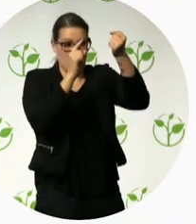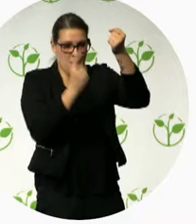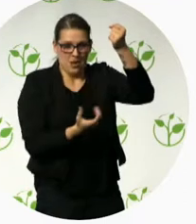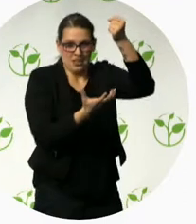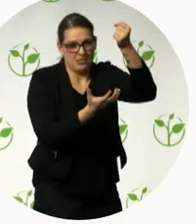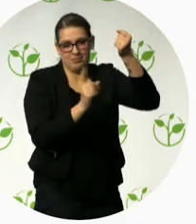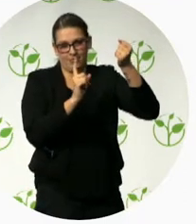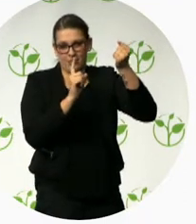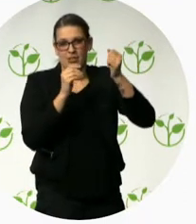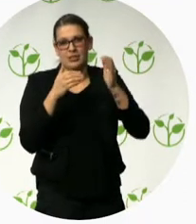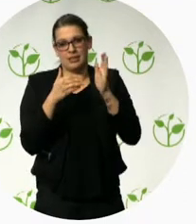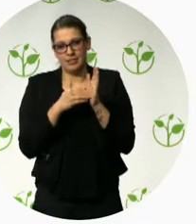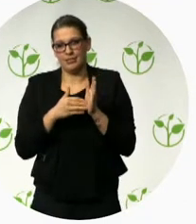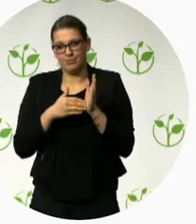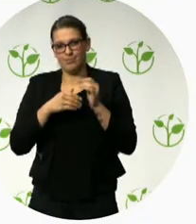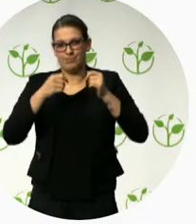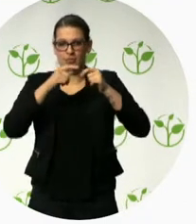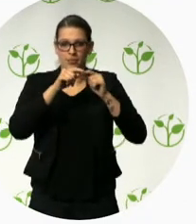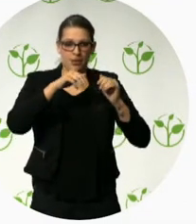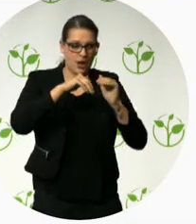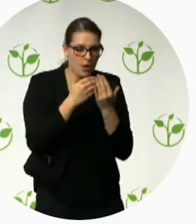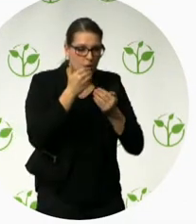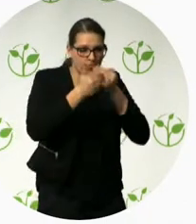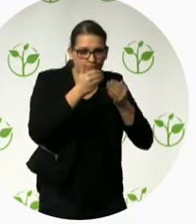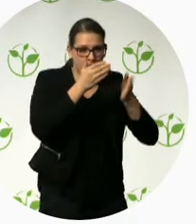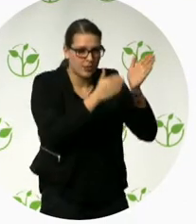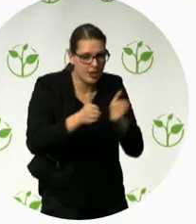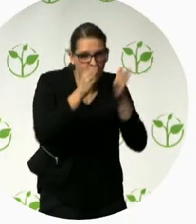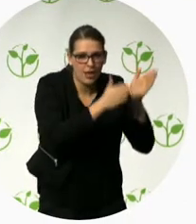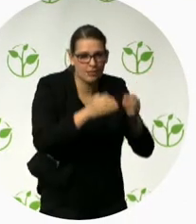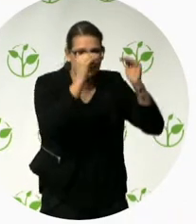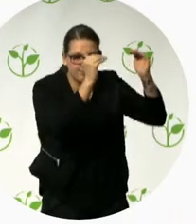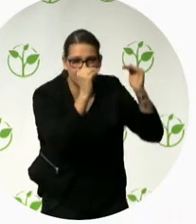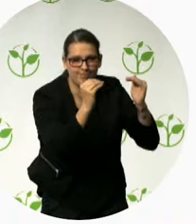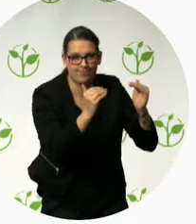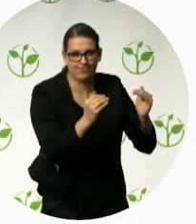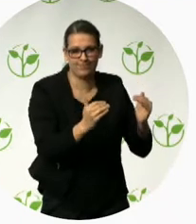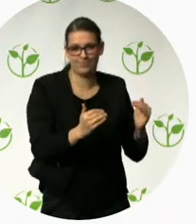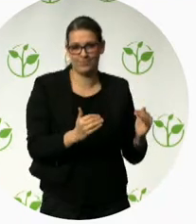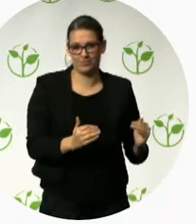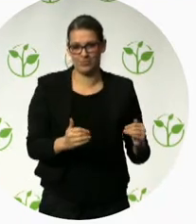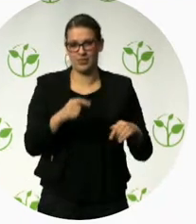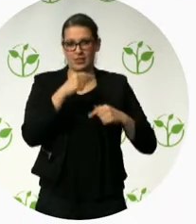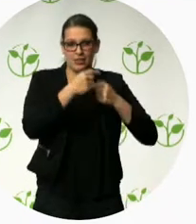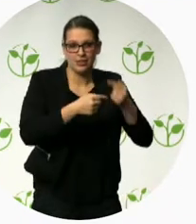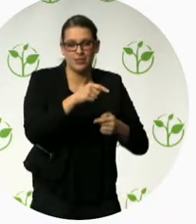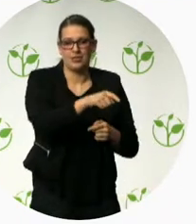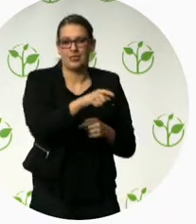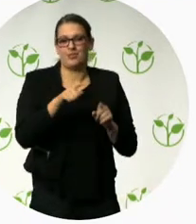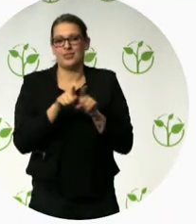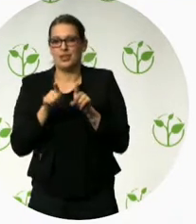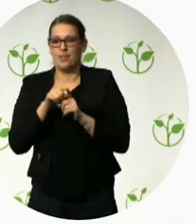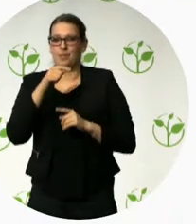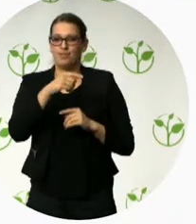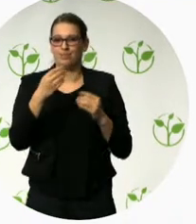structural or management sustainability. The most of the developing countries are suffering because there are no strong management system in place. So